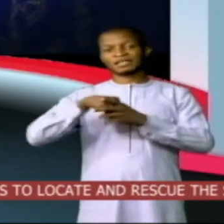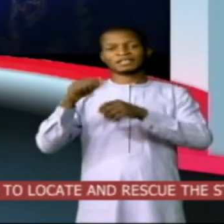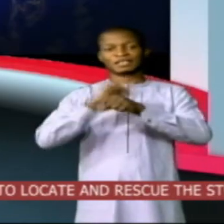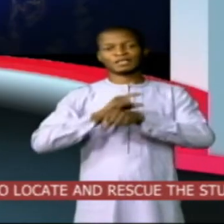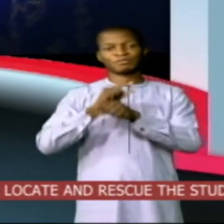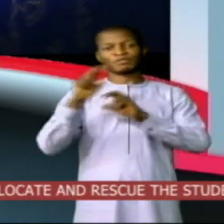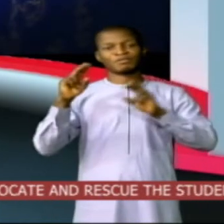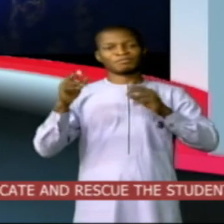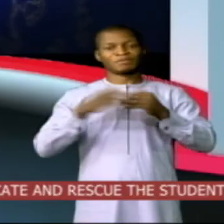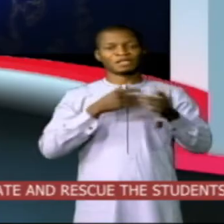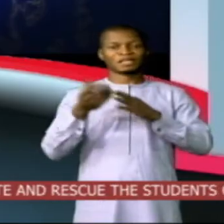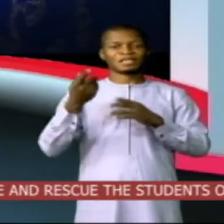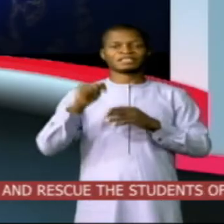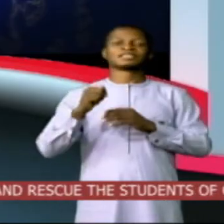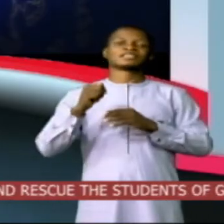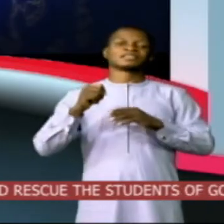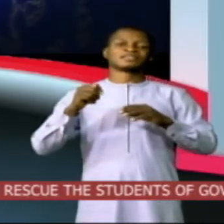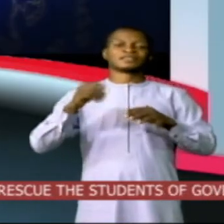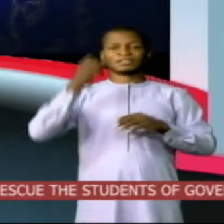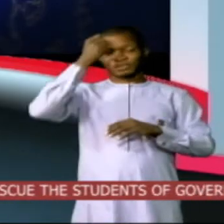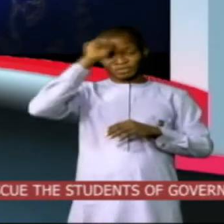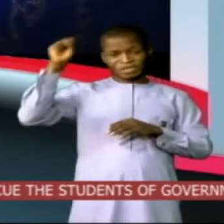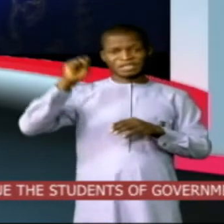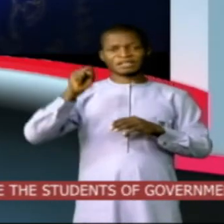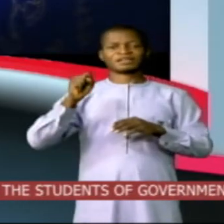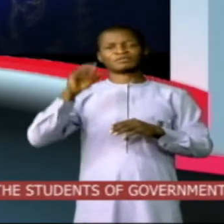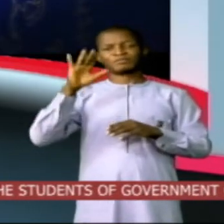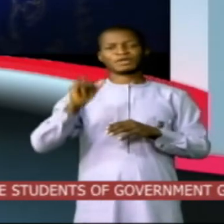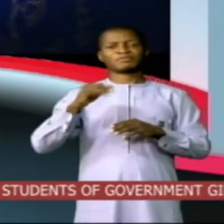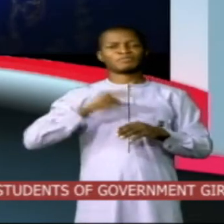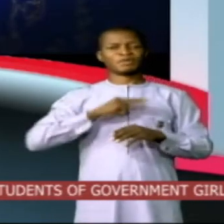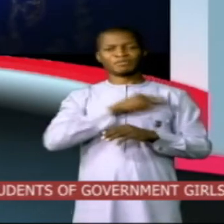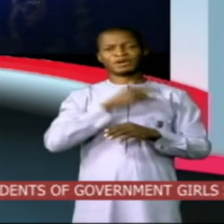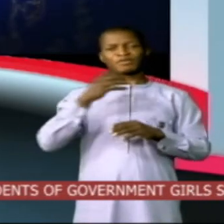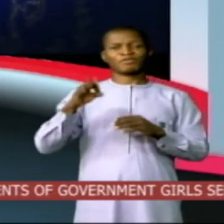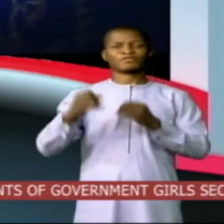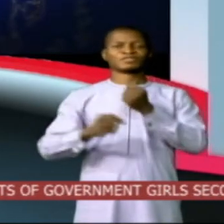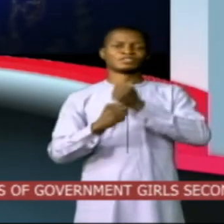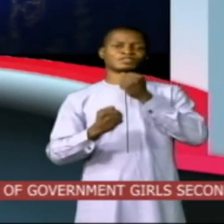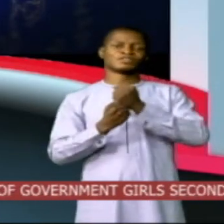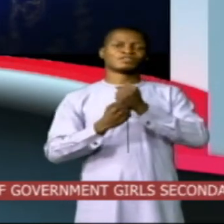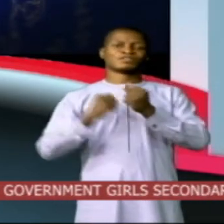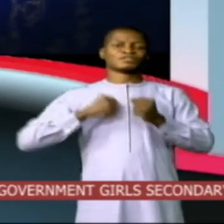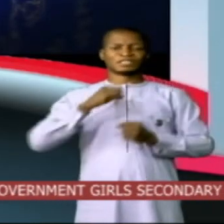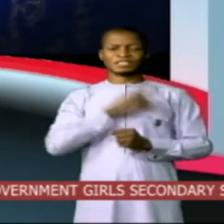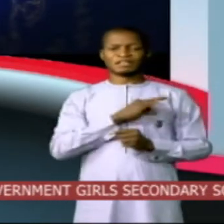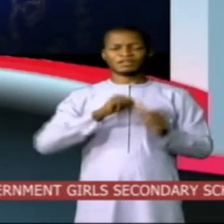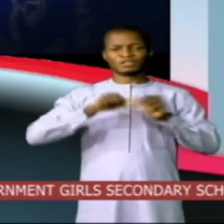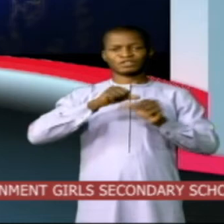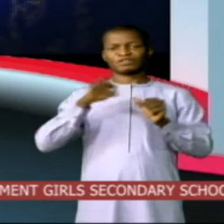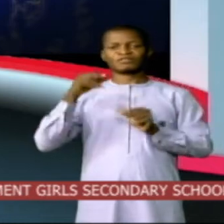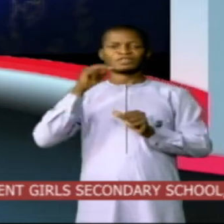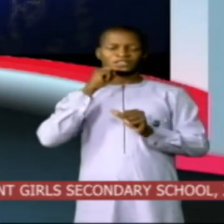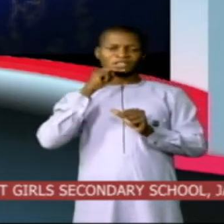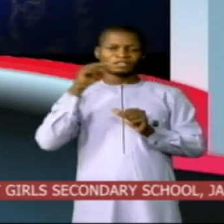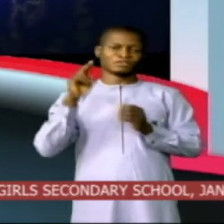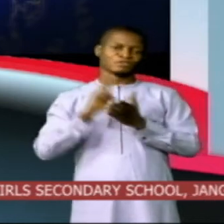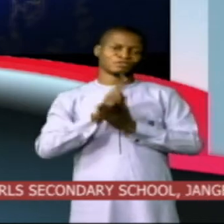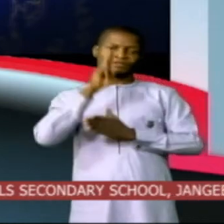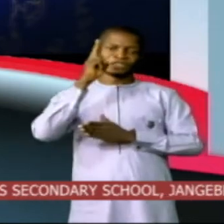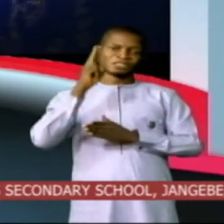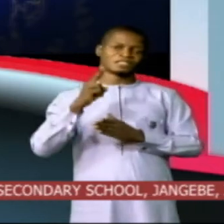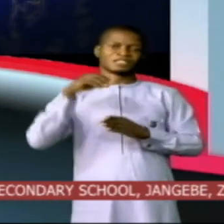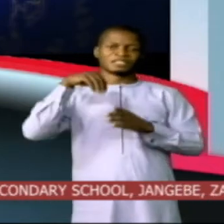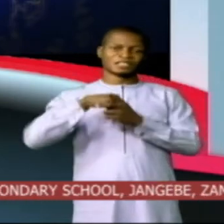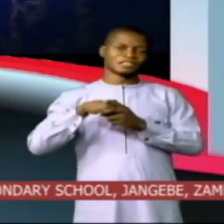the industrial action embarked upon by members of the Senior Staff Association of Nigerian Universities, SANU, and the Non-Academic